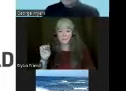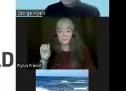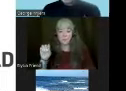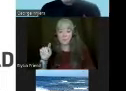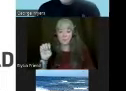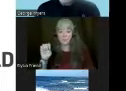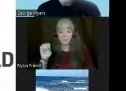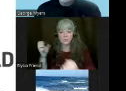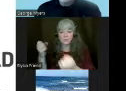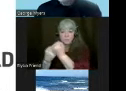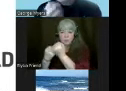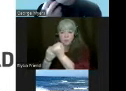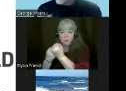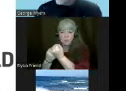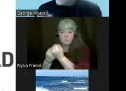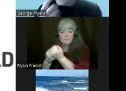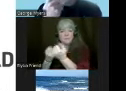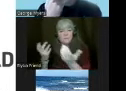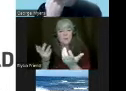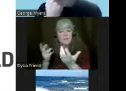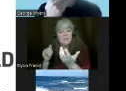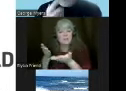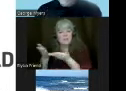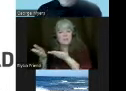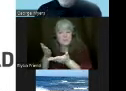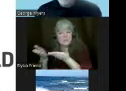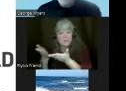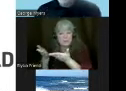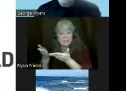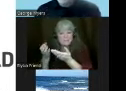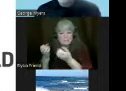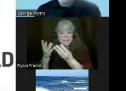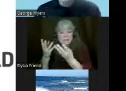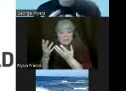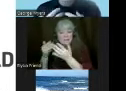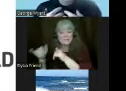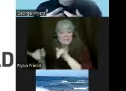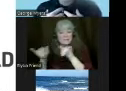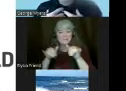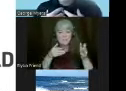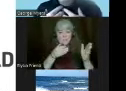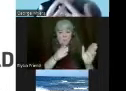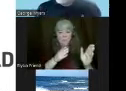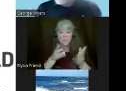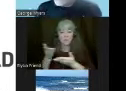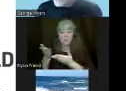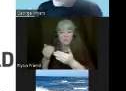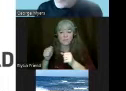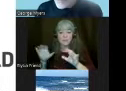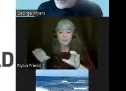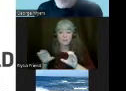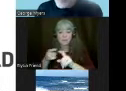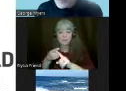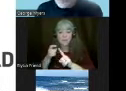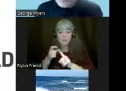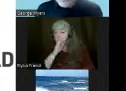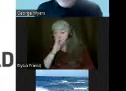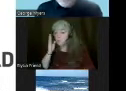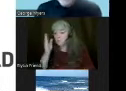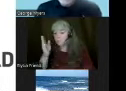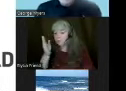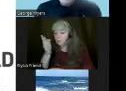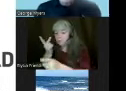support is service in many of the same ways that service can be delivered by a direct care